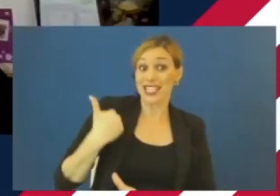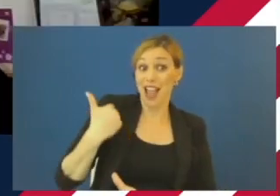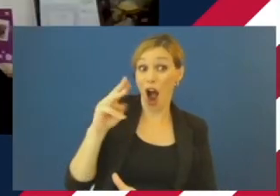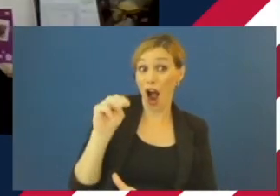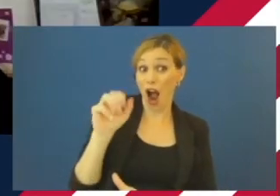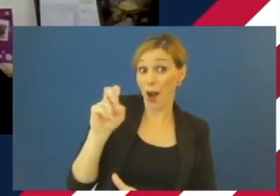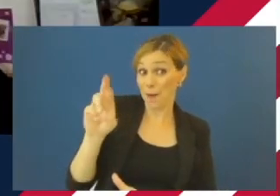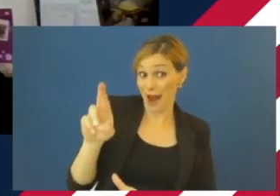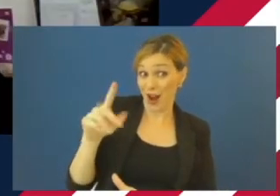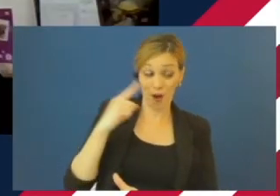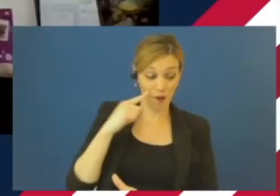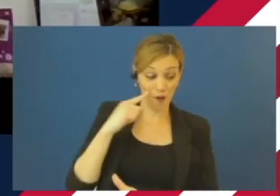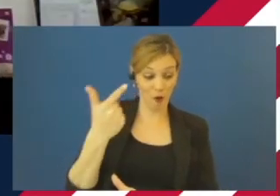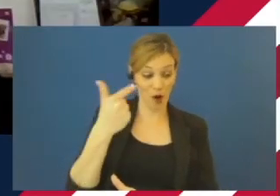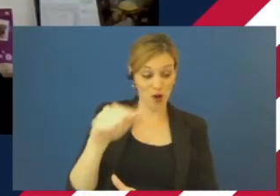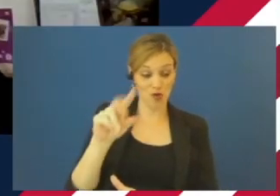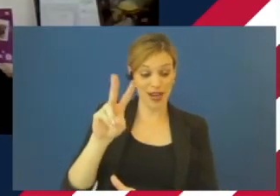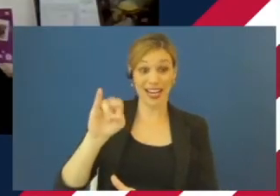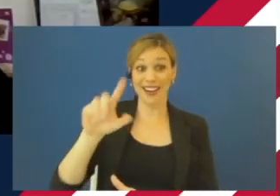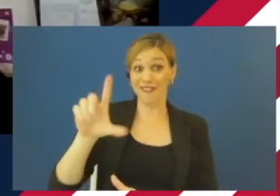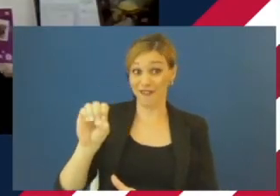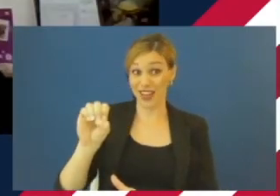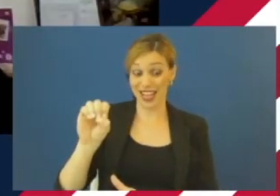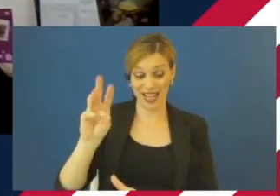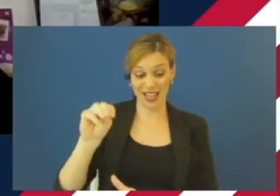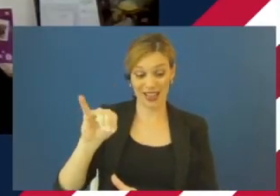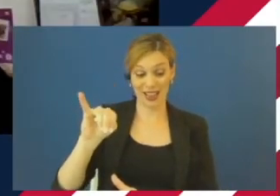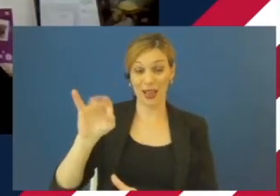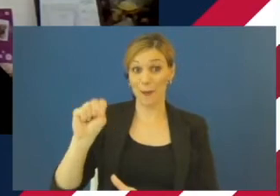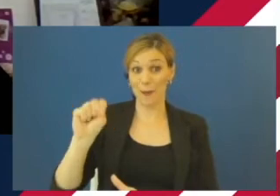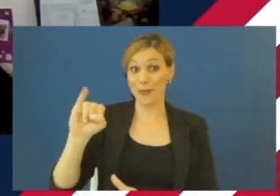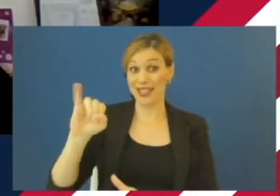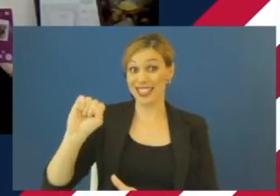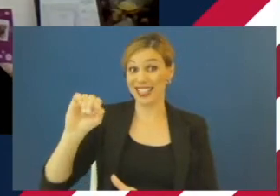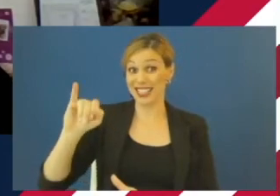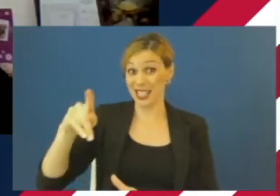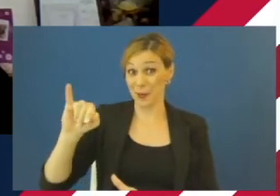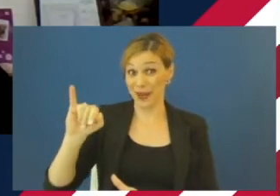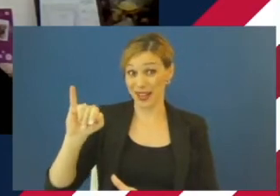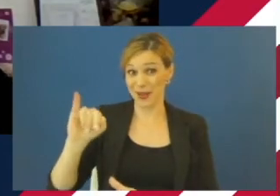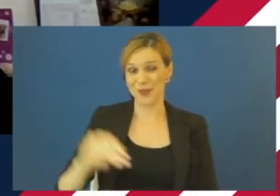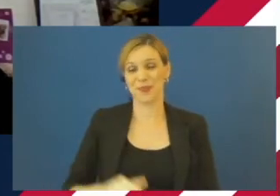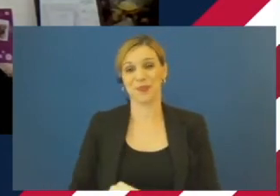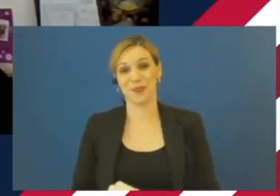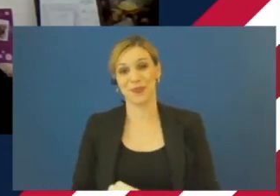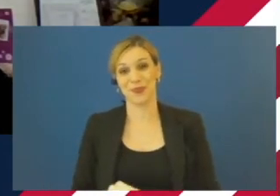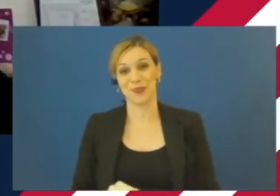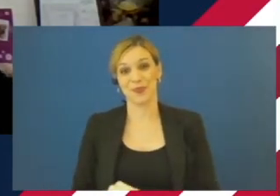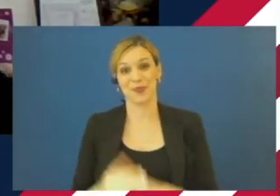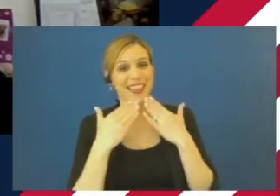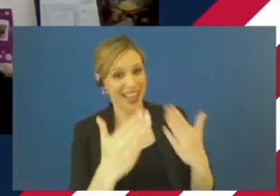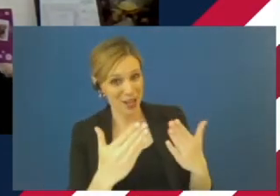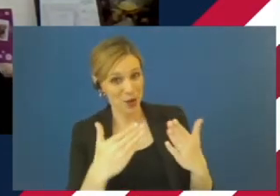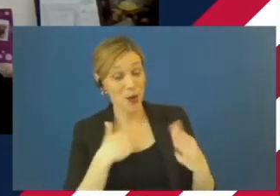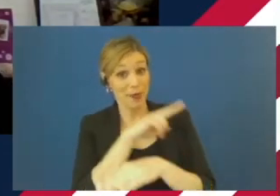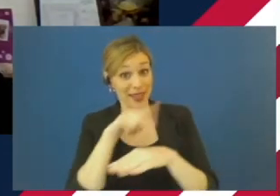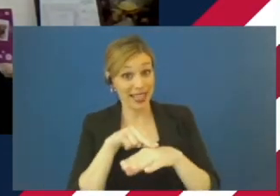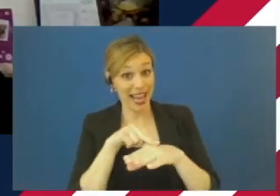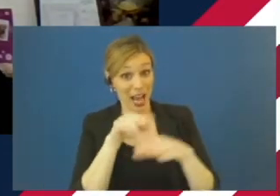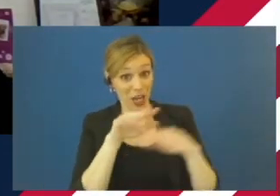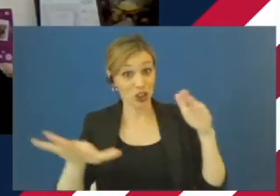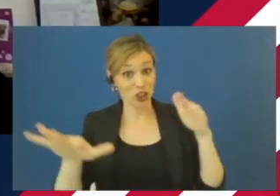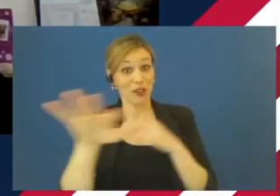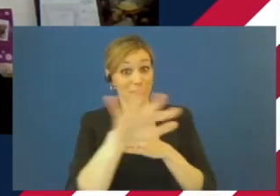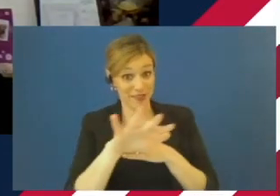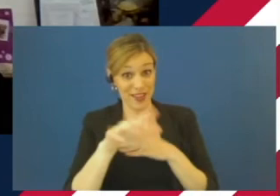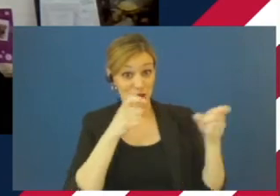Thank you, Madam Chair. I'm Heather McTier-Toney, and I am a National Field Director for Moms Clean Air Force. I've also served